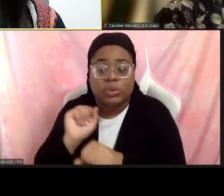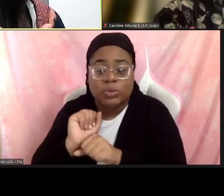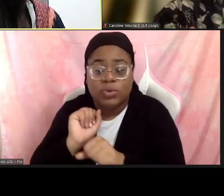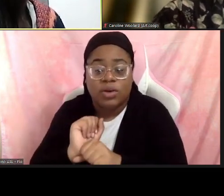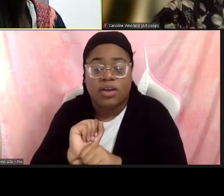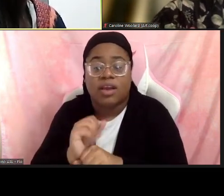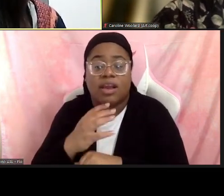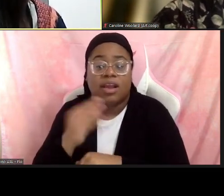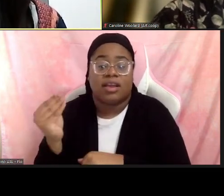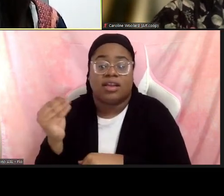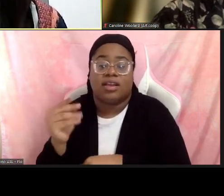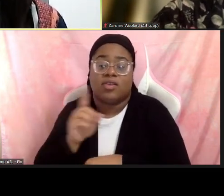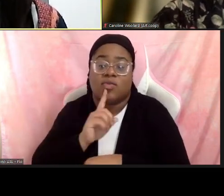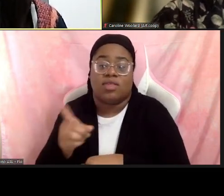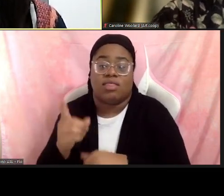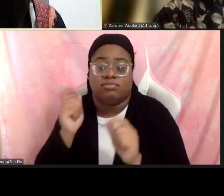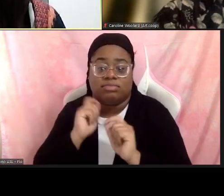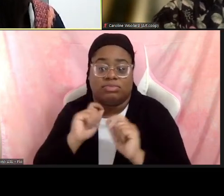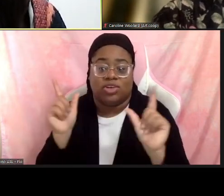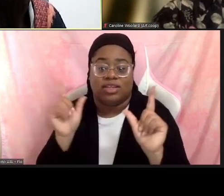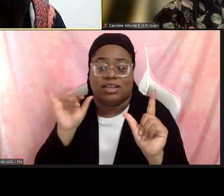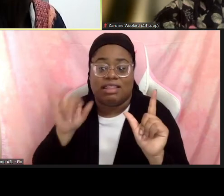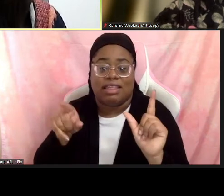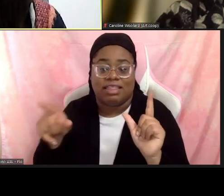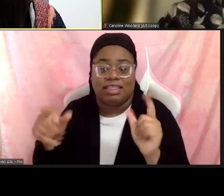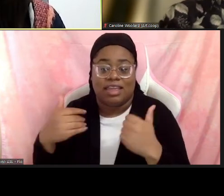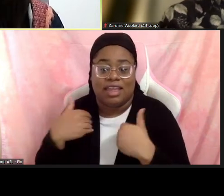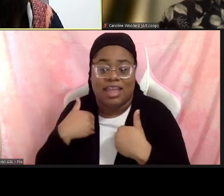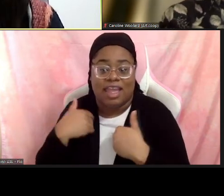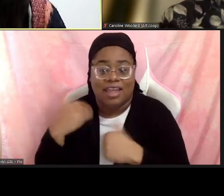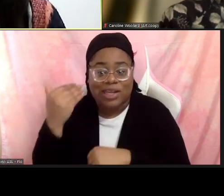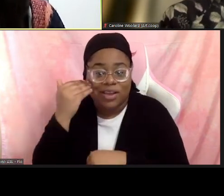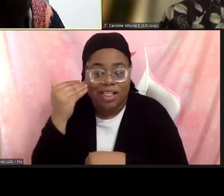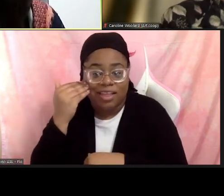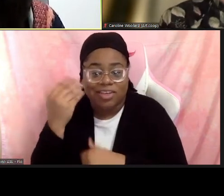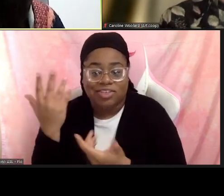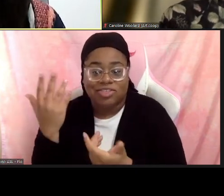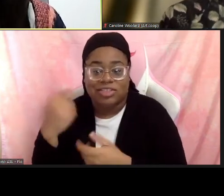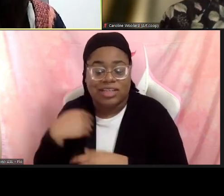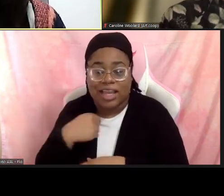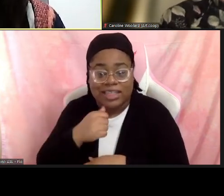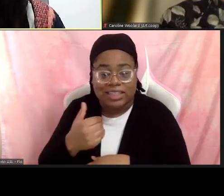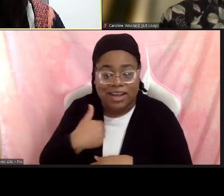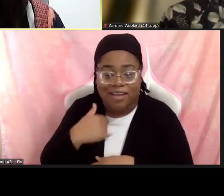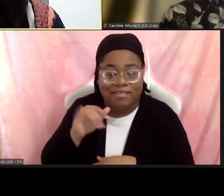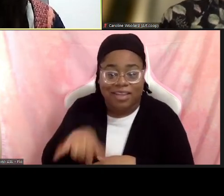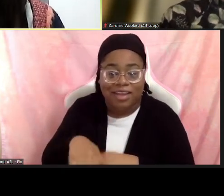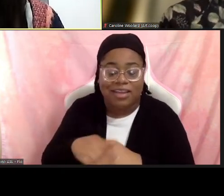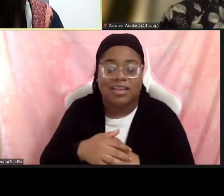And I was very surprised that they had that knowledge that I didn't have.